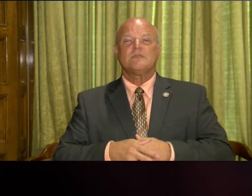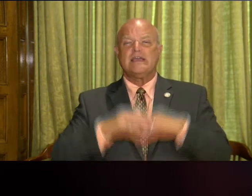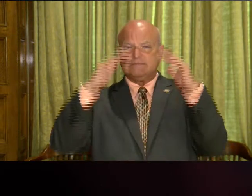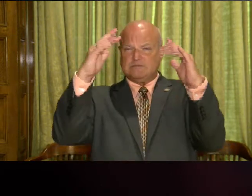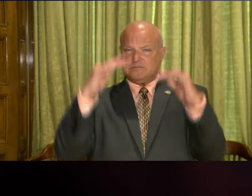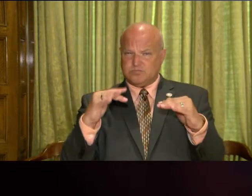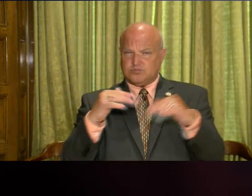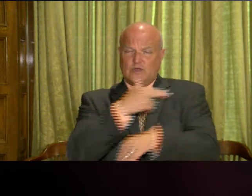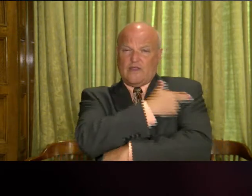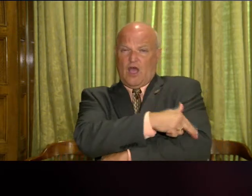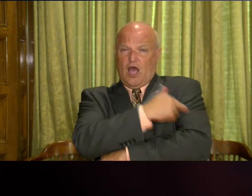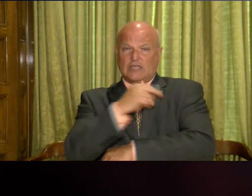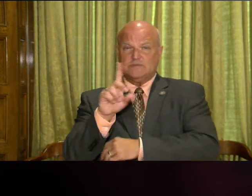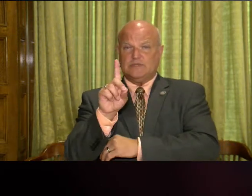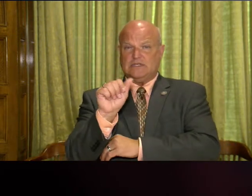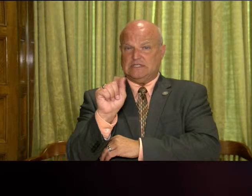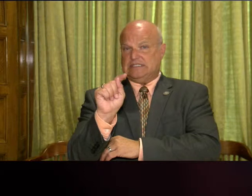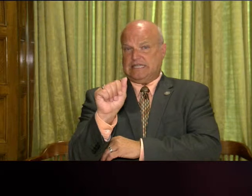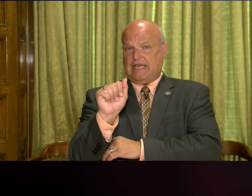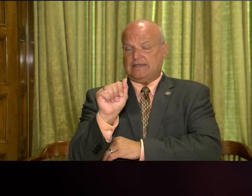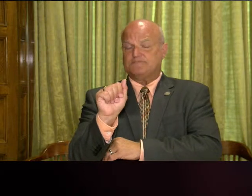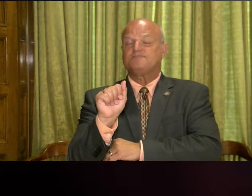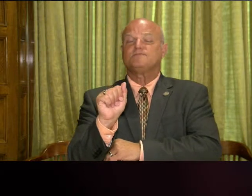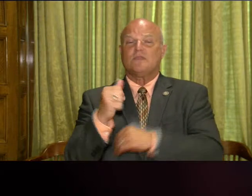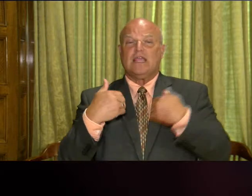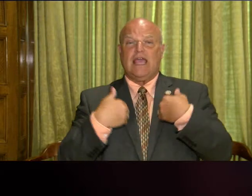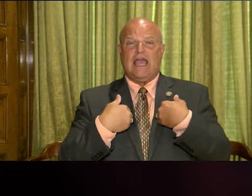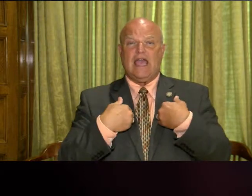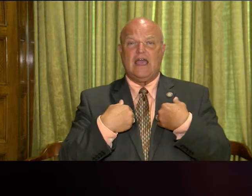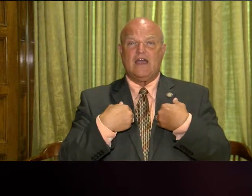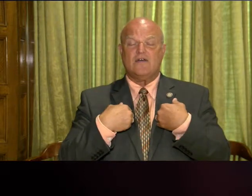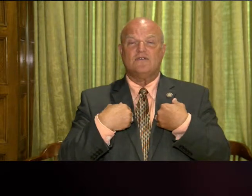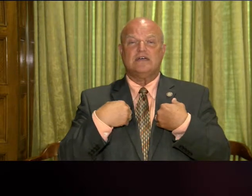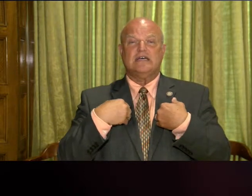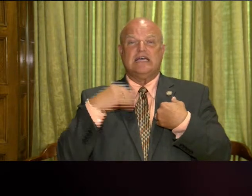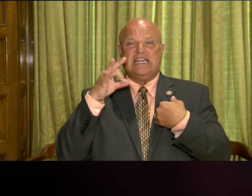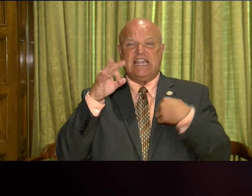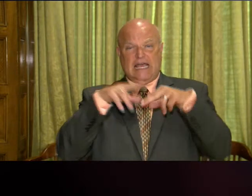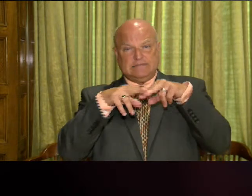on our hospital data. We have 9 fewer in the